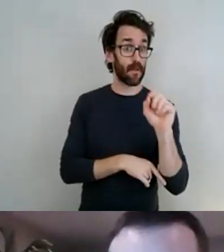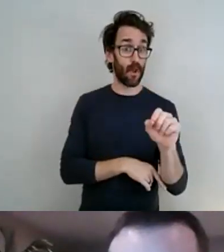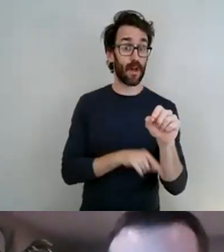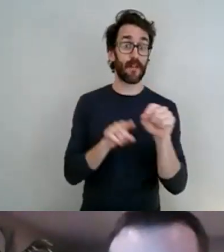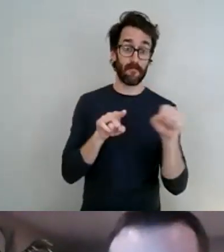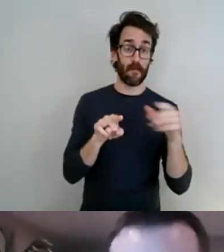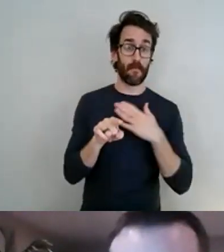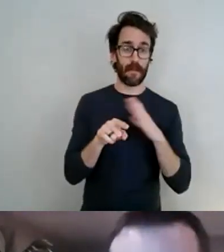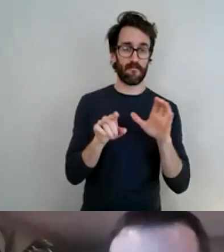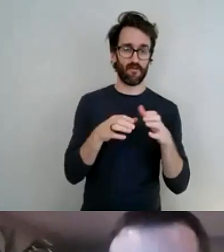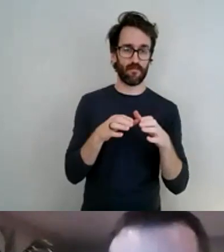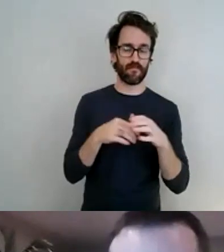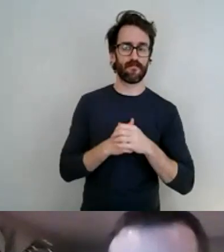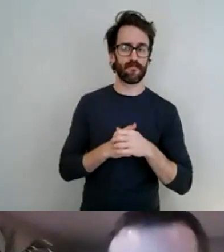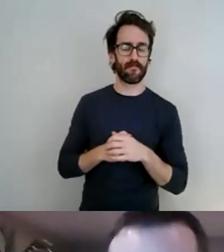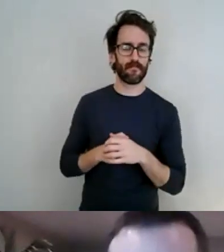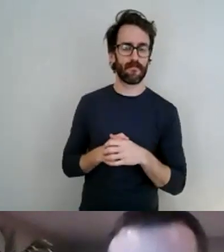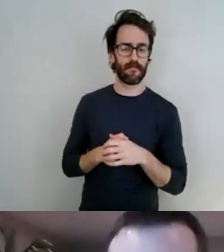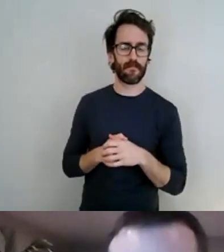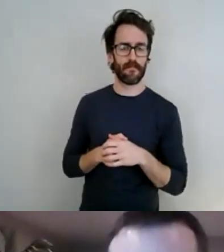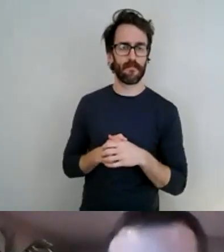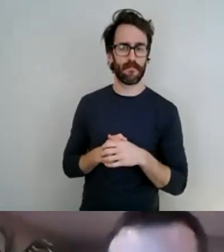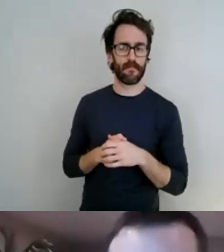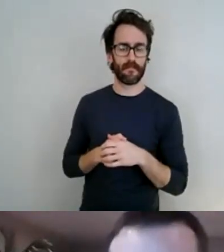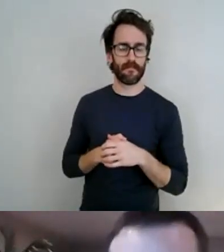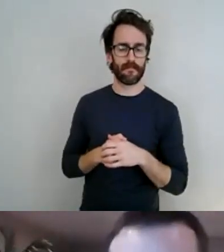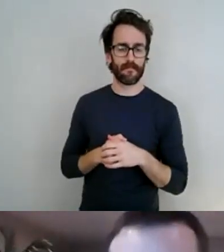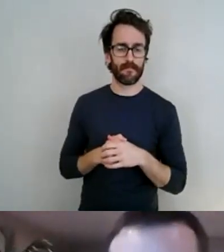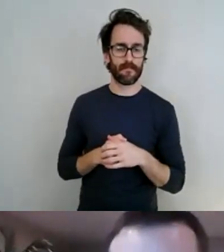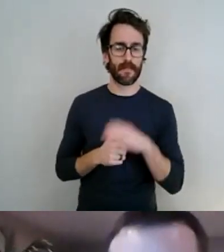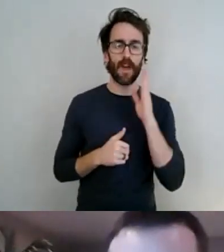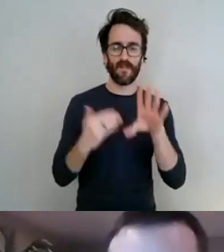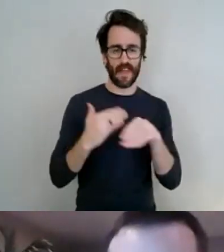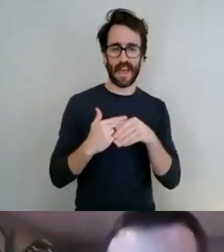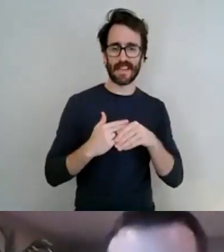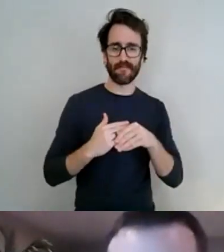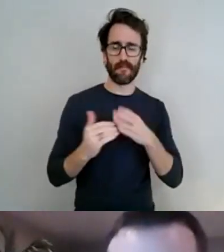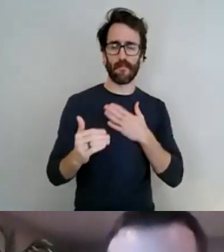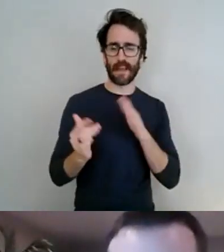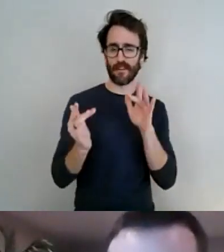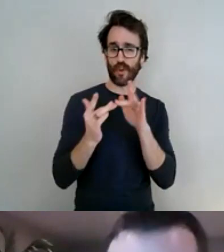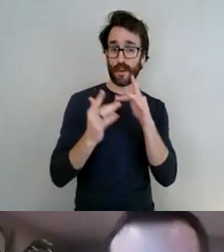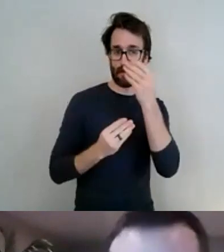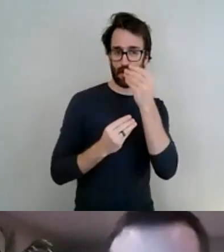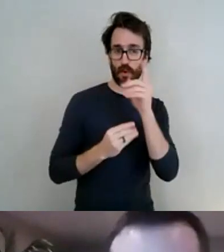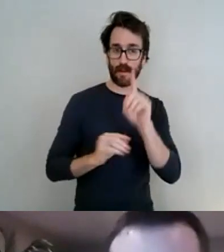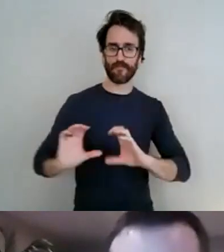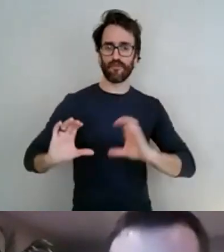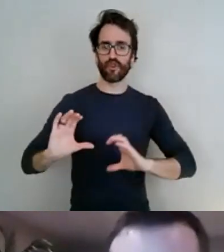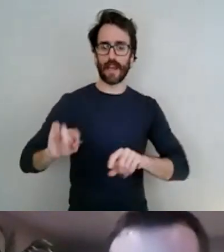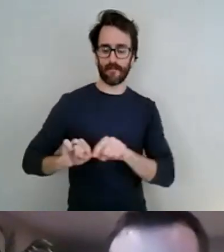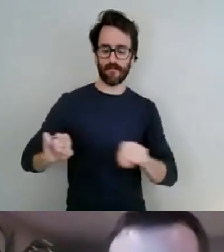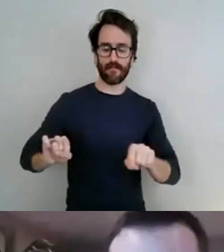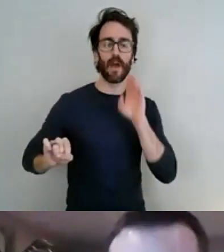calum@osc.on.ca, and I can put that in the chat box. Wonderful. If maybe both of you could just put your contact info in the chat box. And that